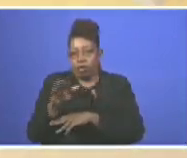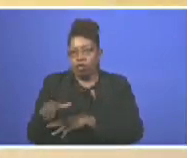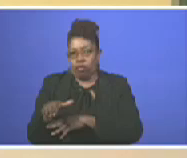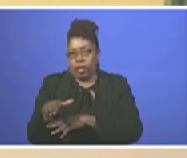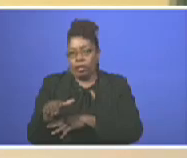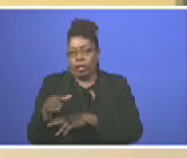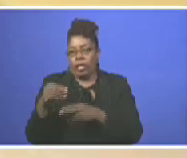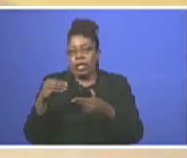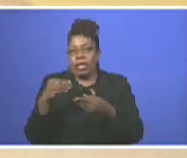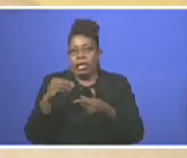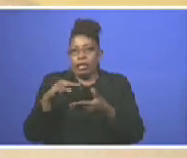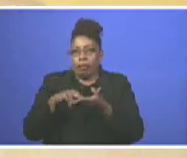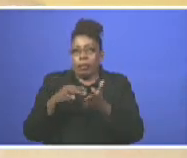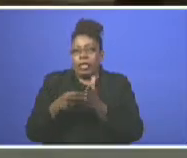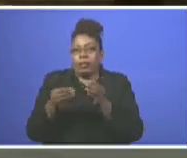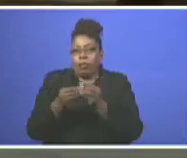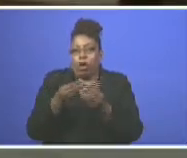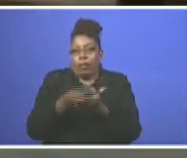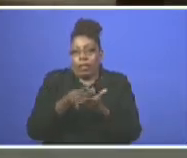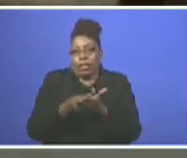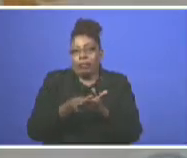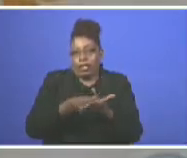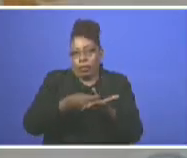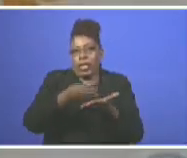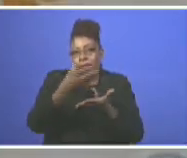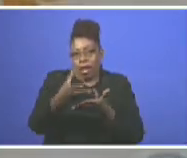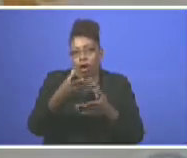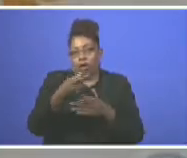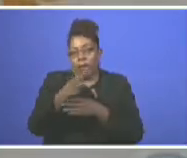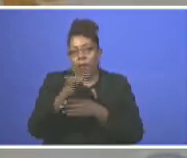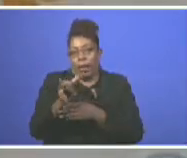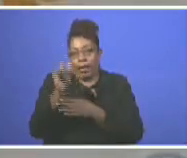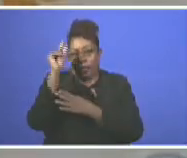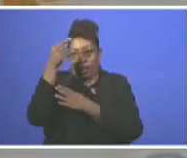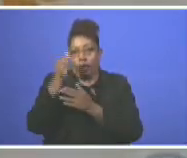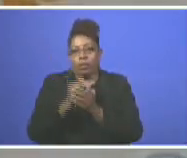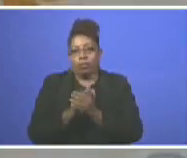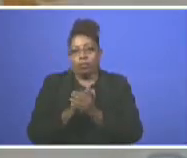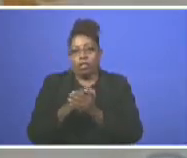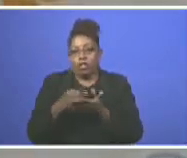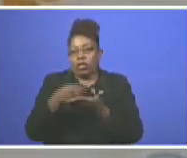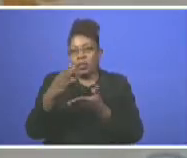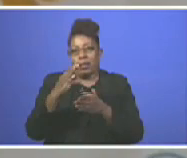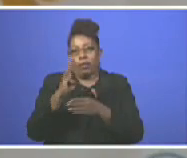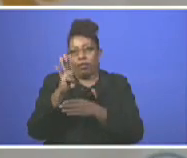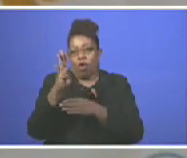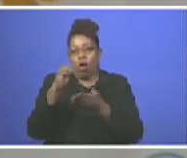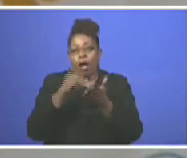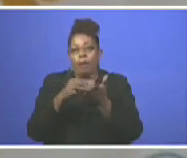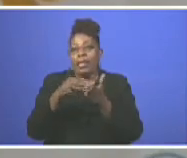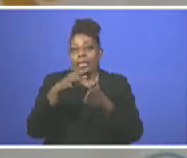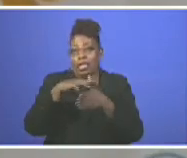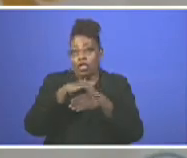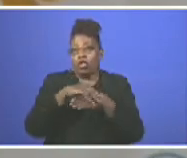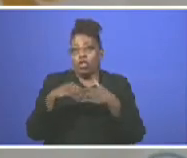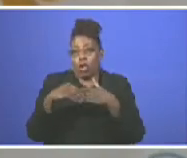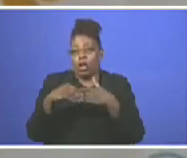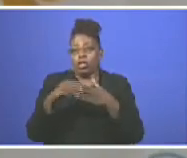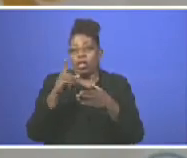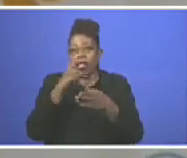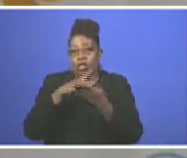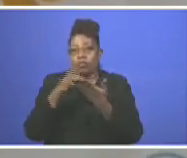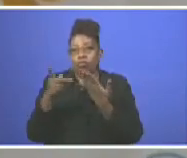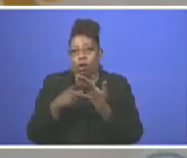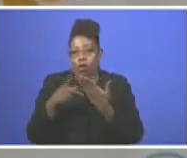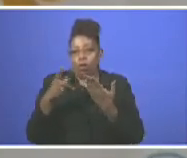means more funds to be expended by the government. Annually, we spend approximately $4 million on the lunch program. So we intend to